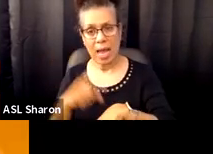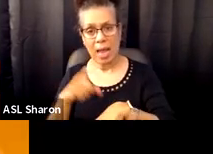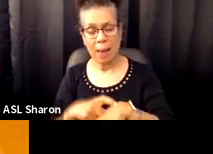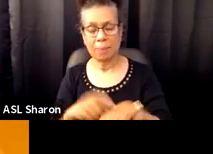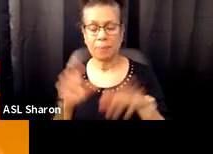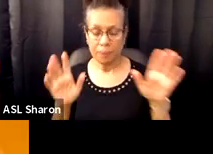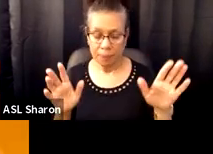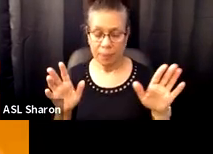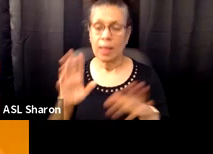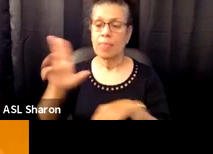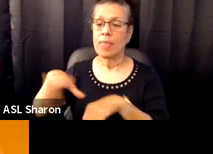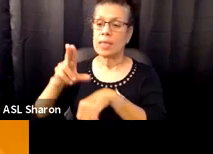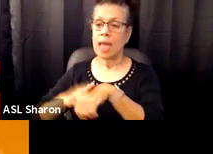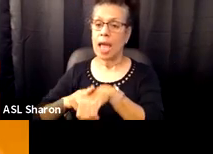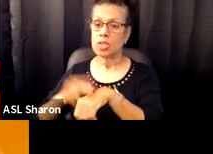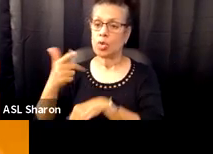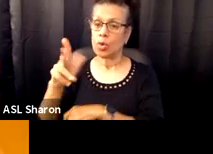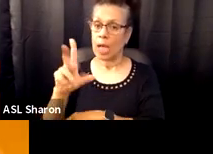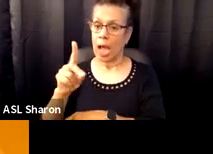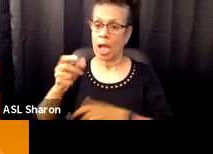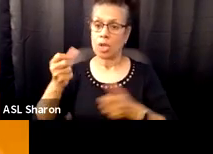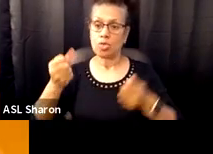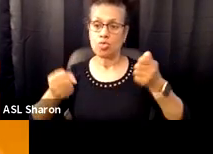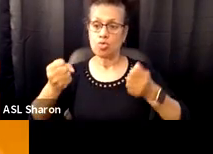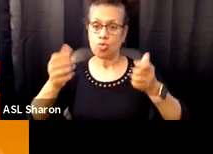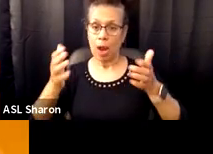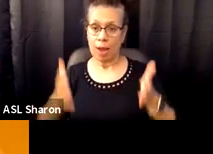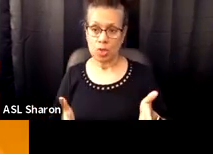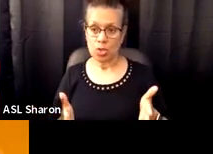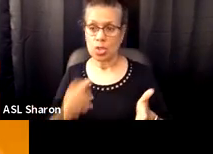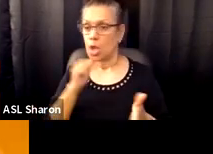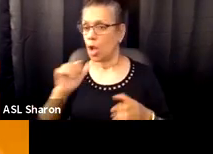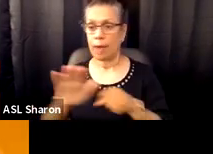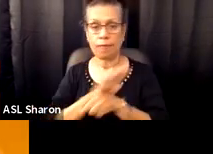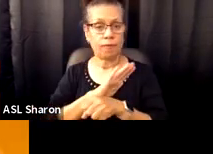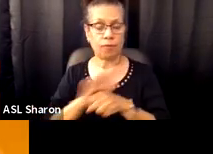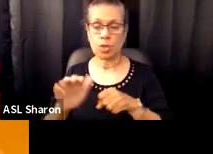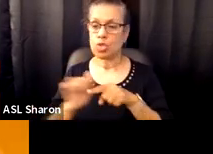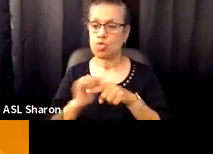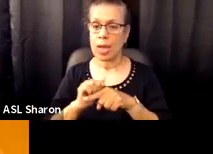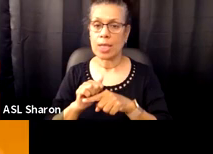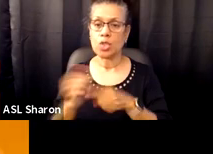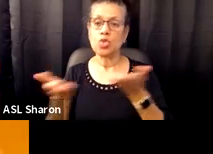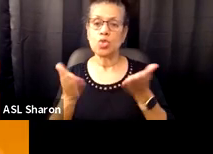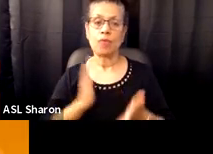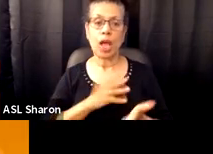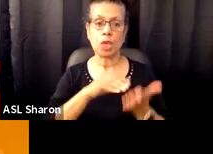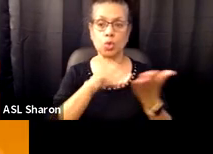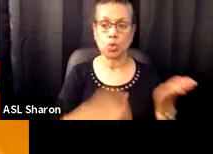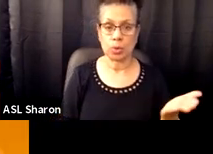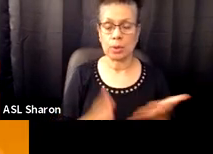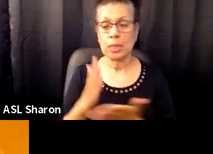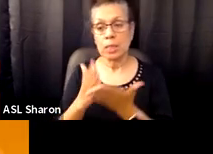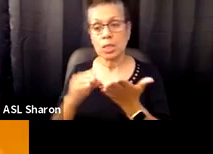addition the national gut guard drivers are not fully trained to serve our student population including many of our